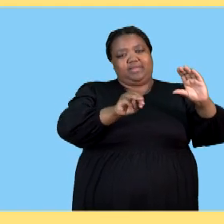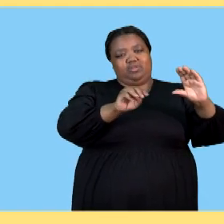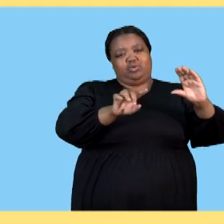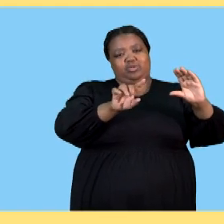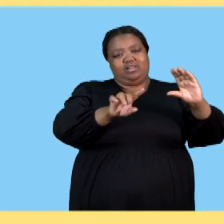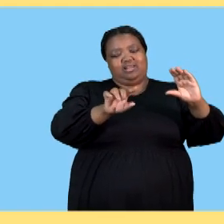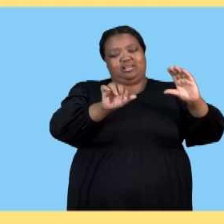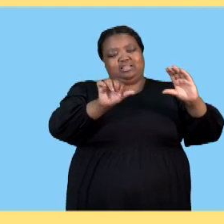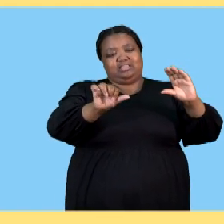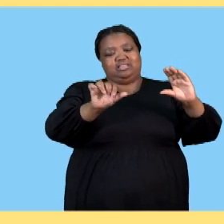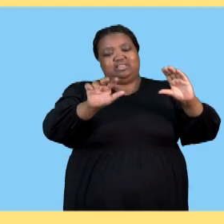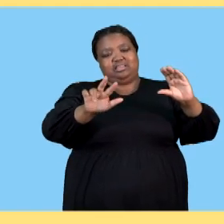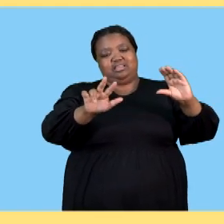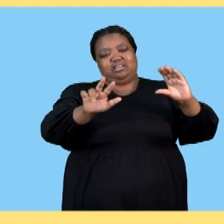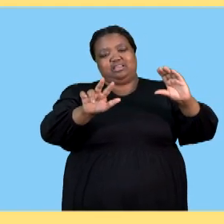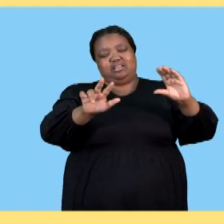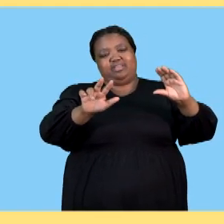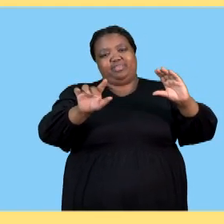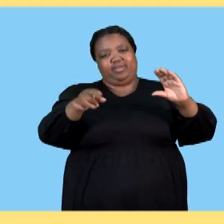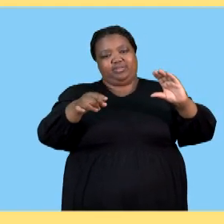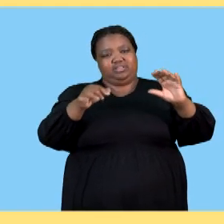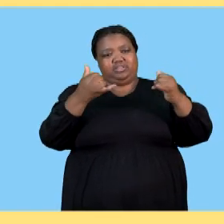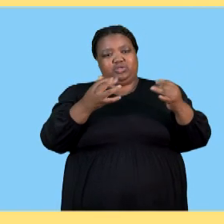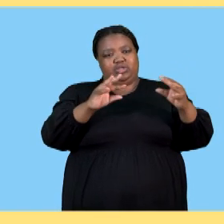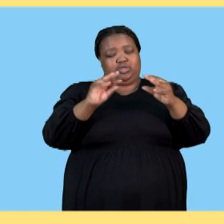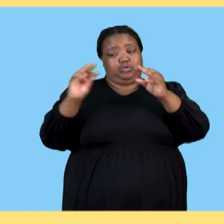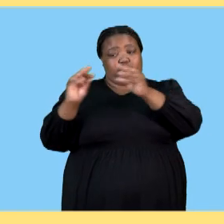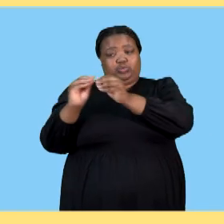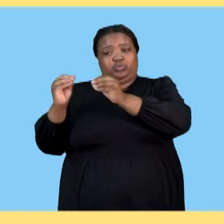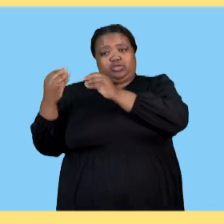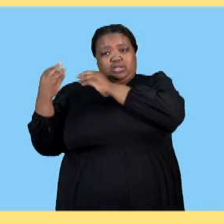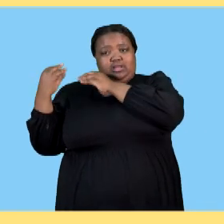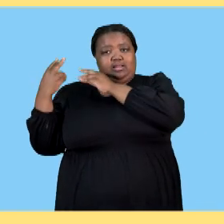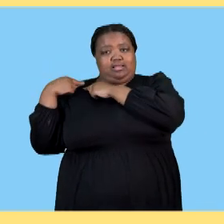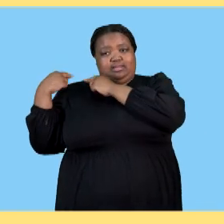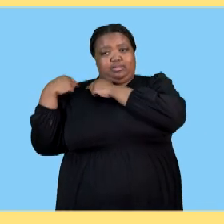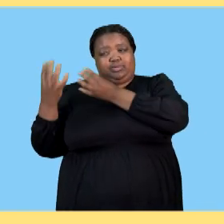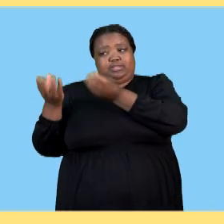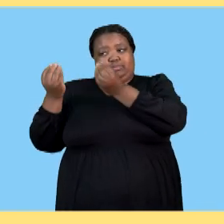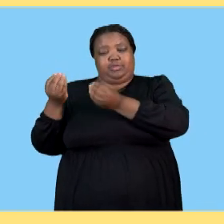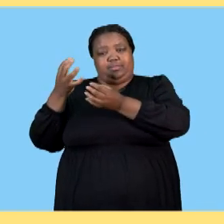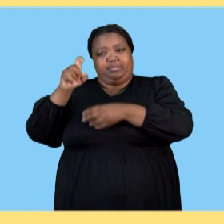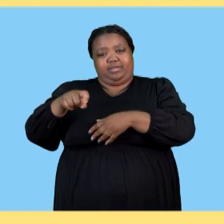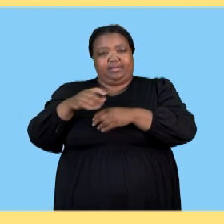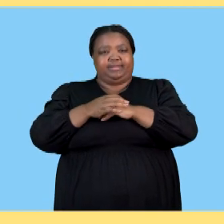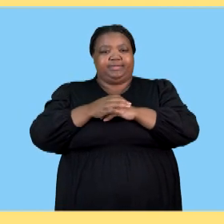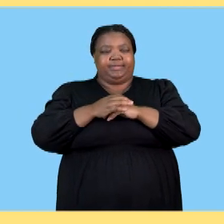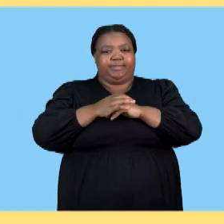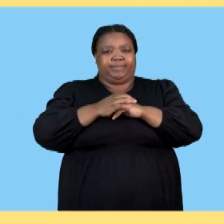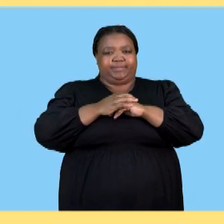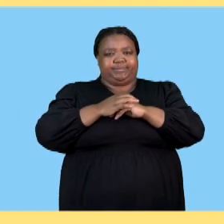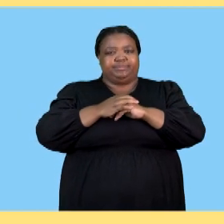1,168,000. I now need to get my total liabilities, Let's see if I can get my